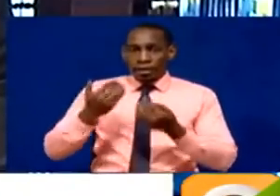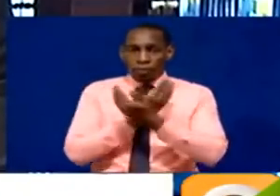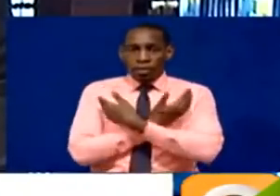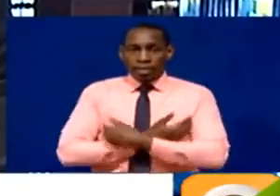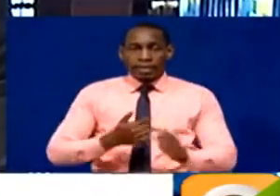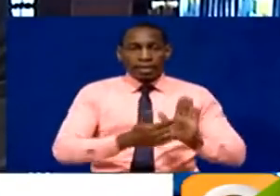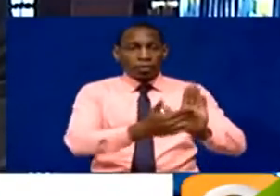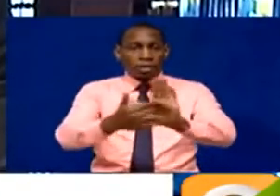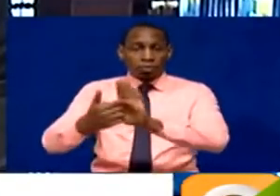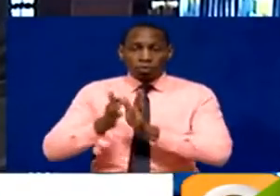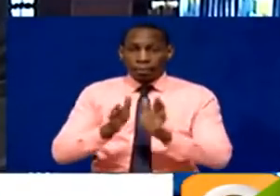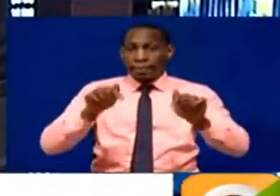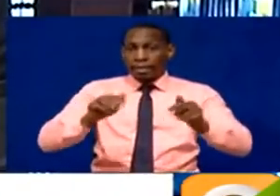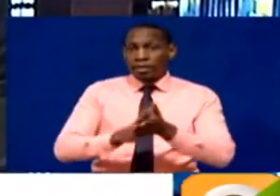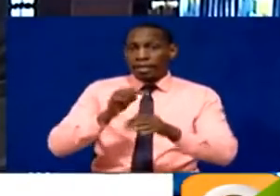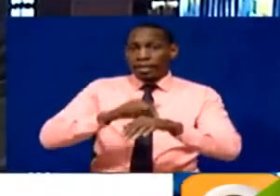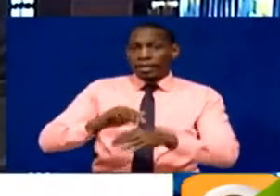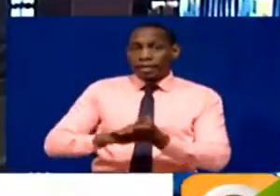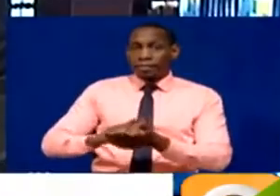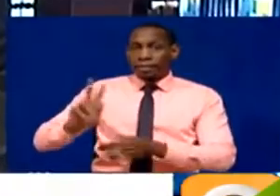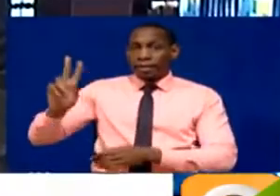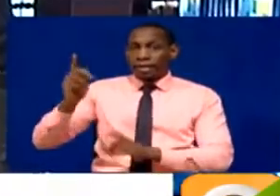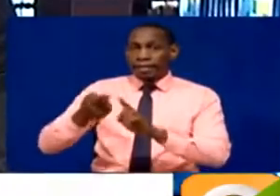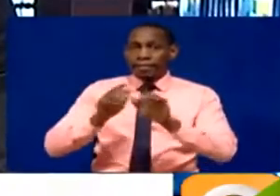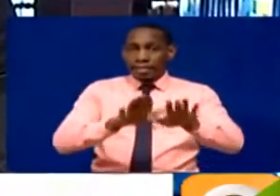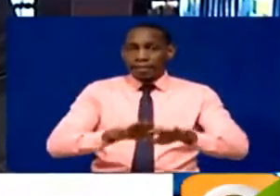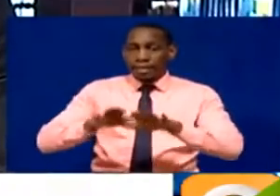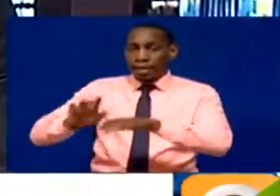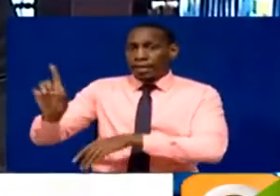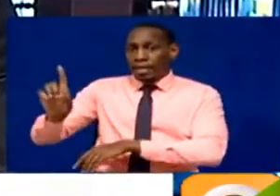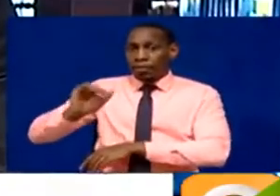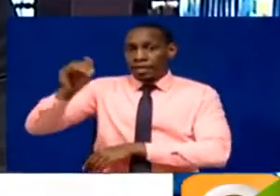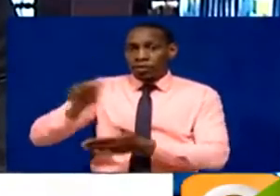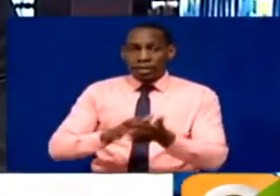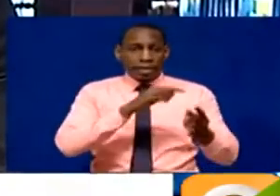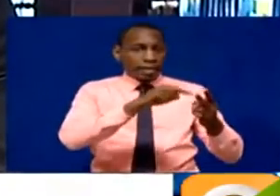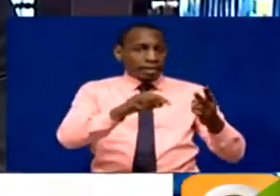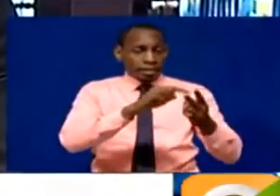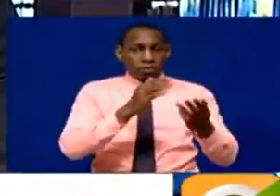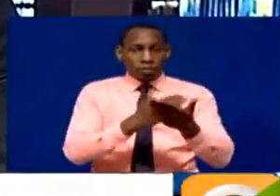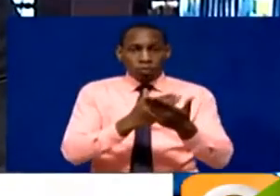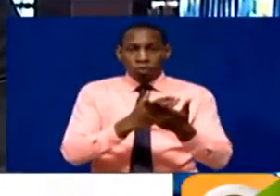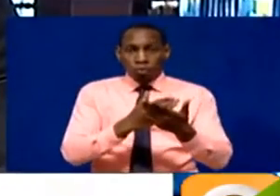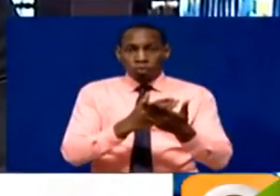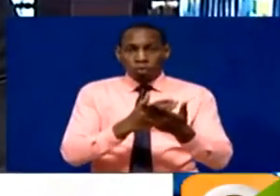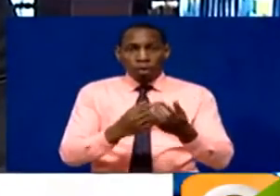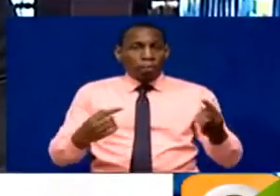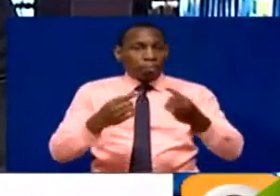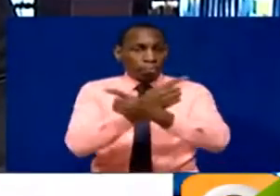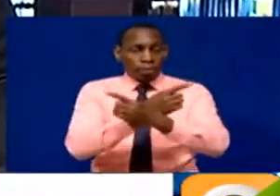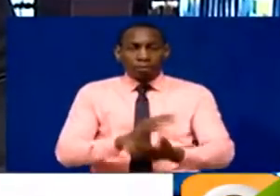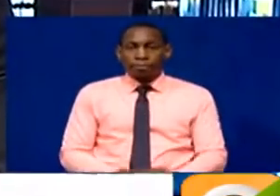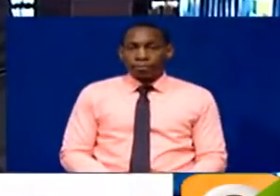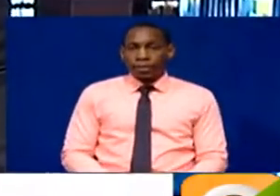played out in public today during the Kenya Kwanza rallies in Nairobi County, with the two nearly ending up in a fist